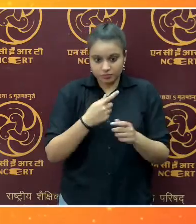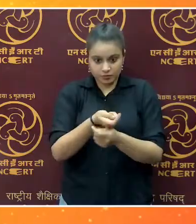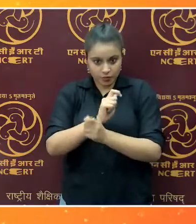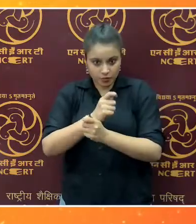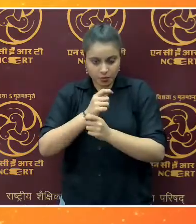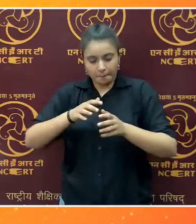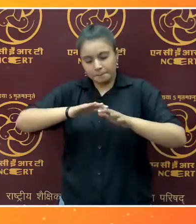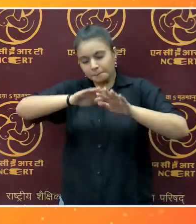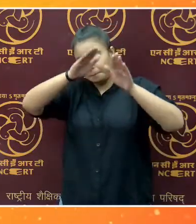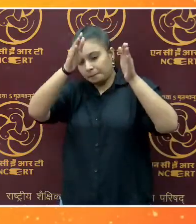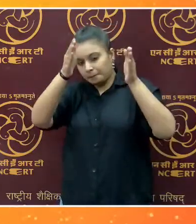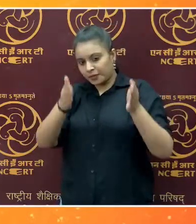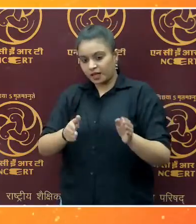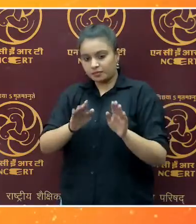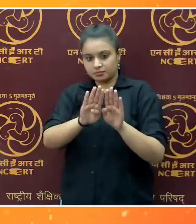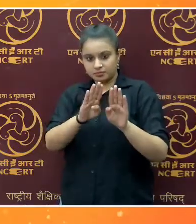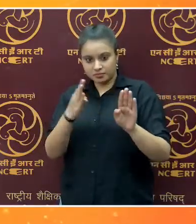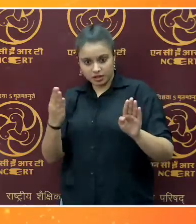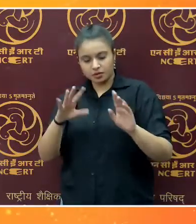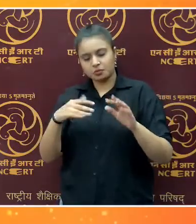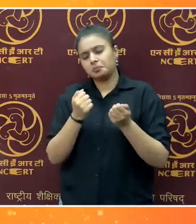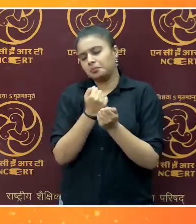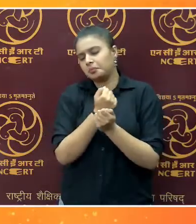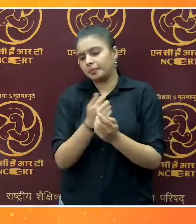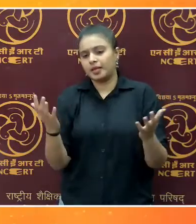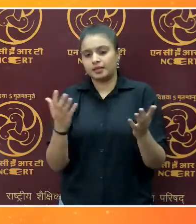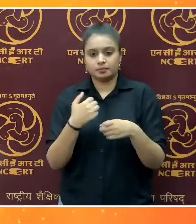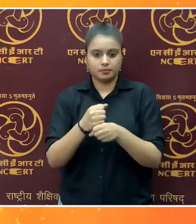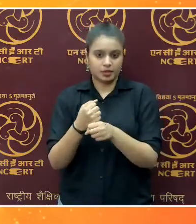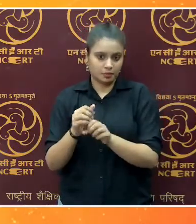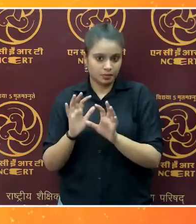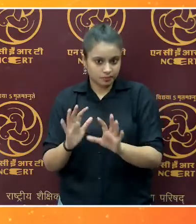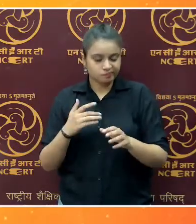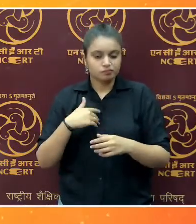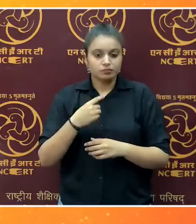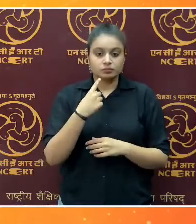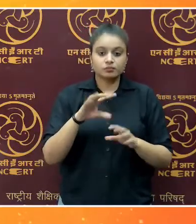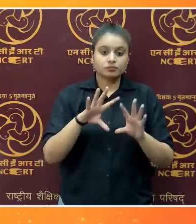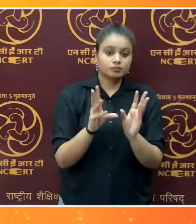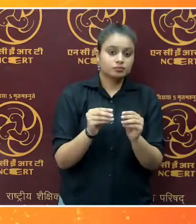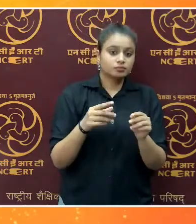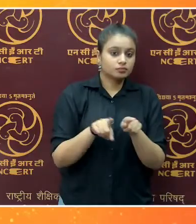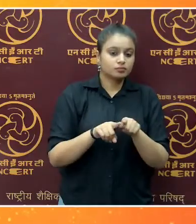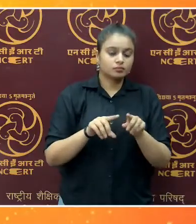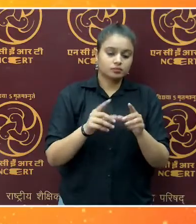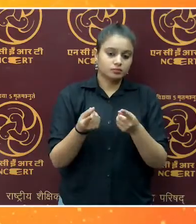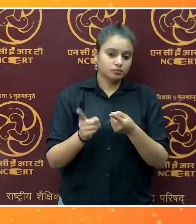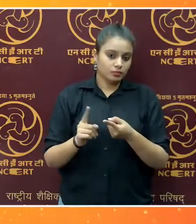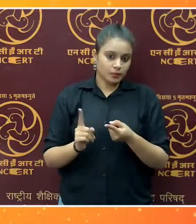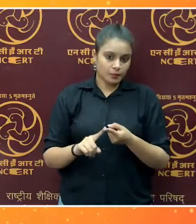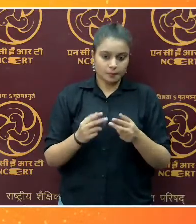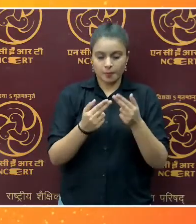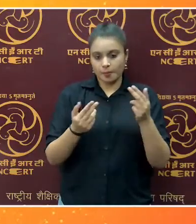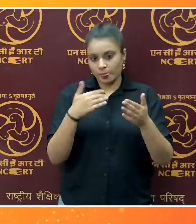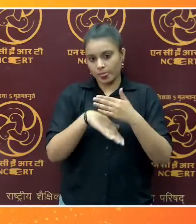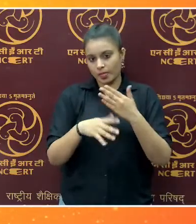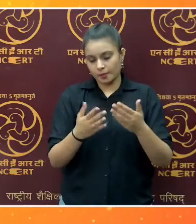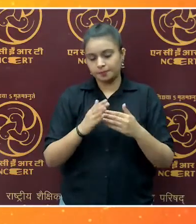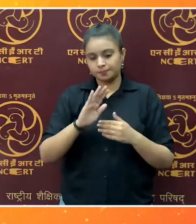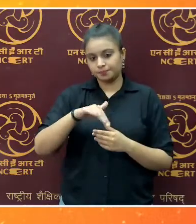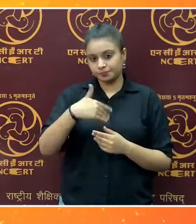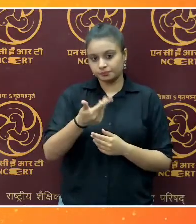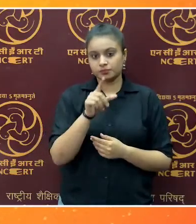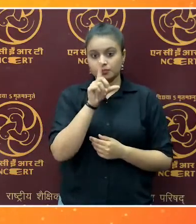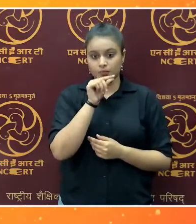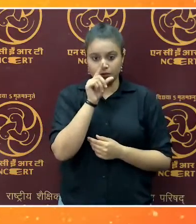a big gate, and so on. So he builds, all this happens in the story. And then the